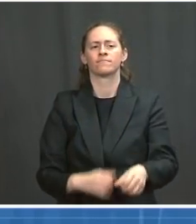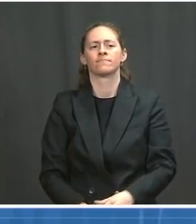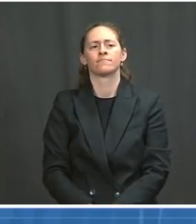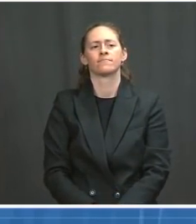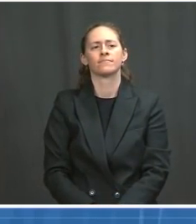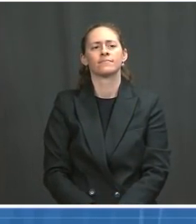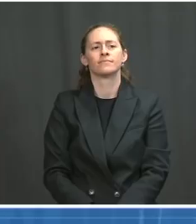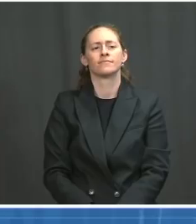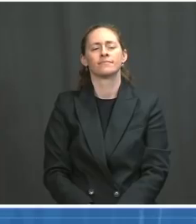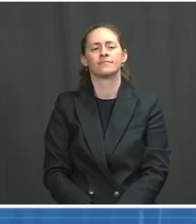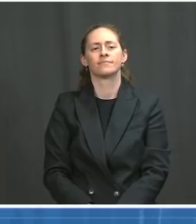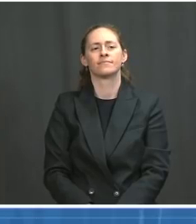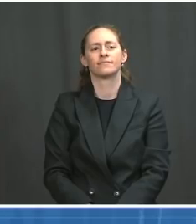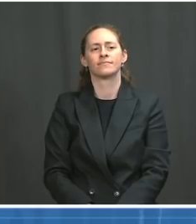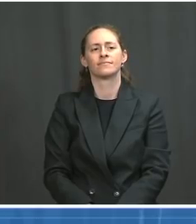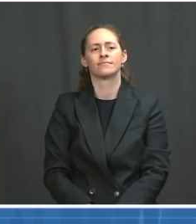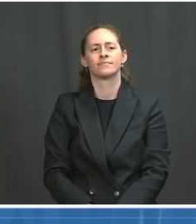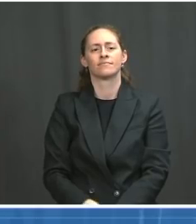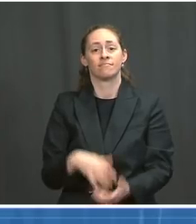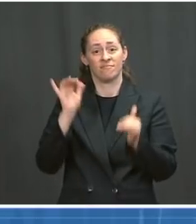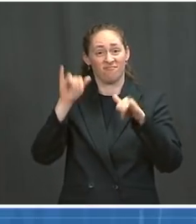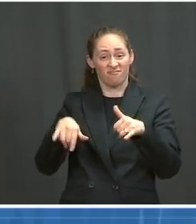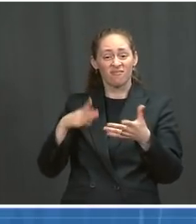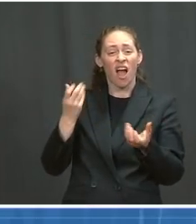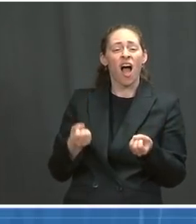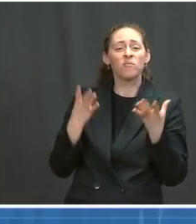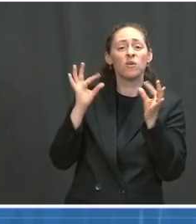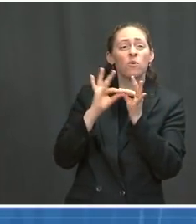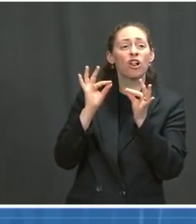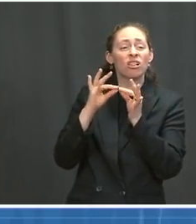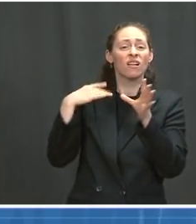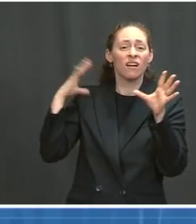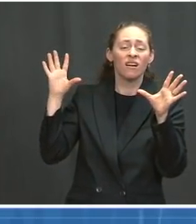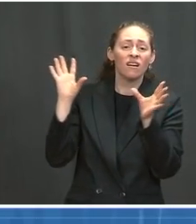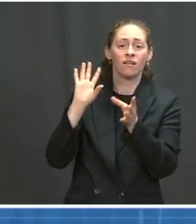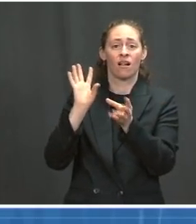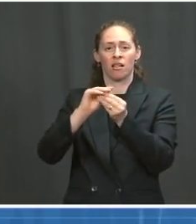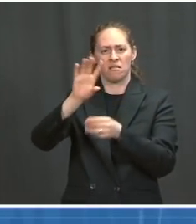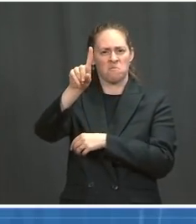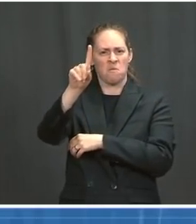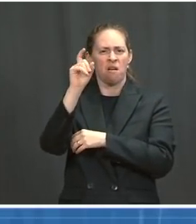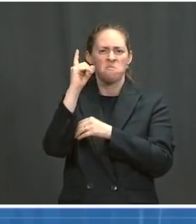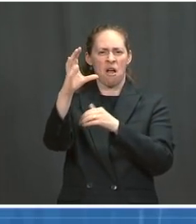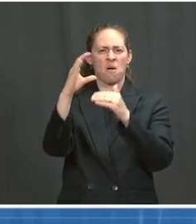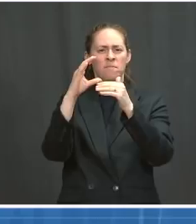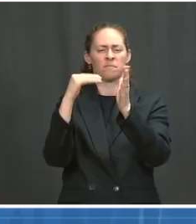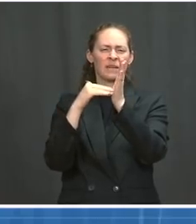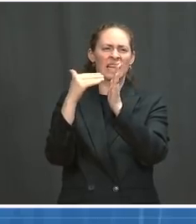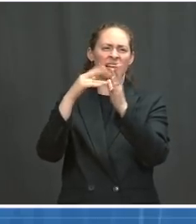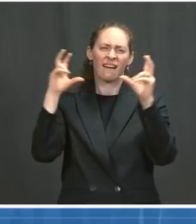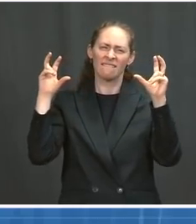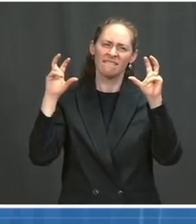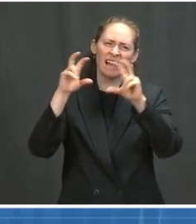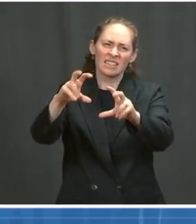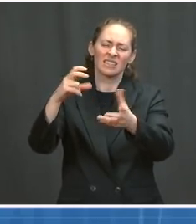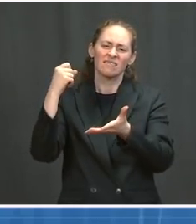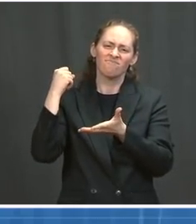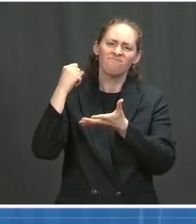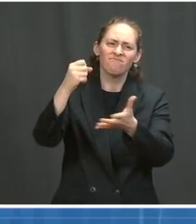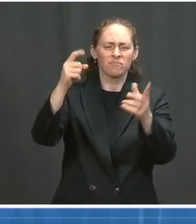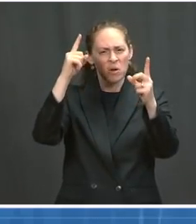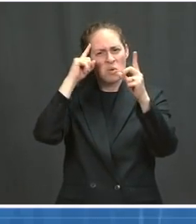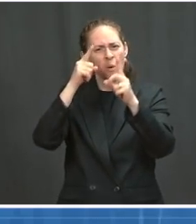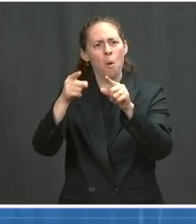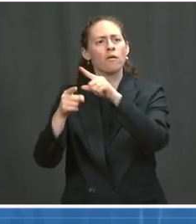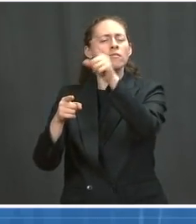education, and COVID-19 testing and mitigation in rural America. The President